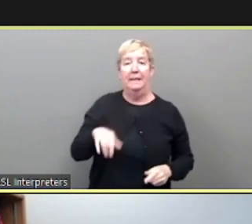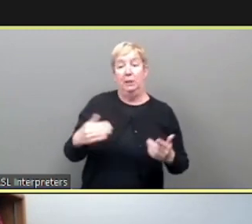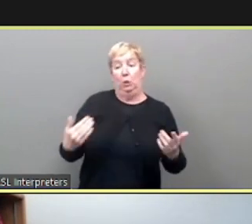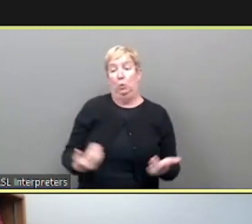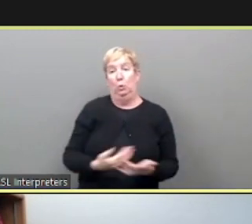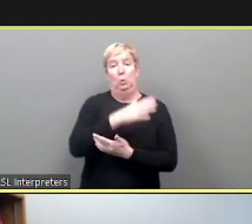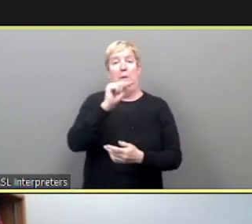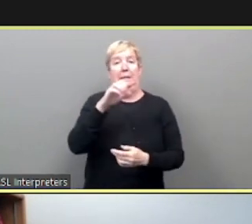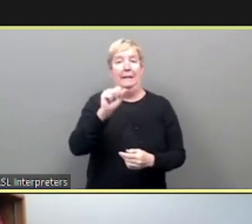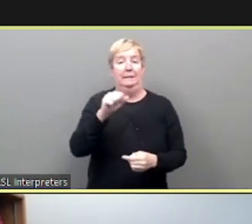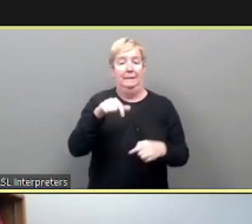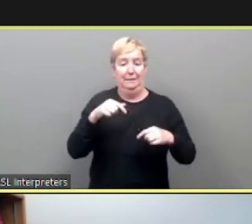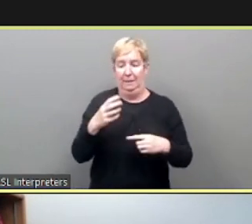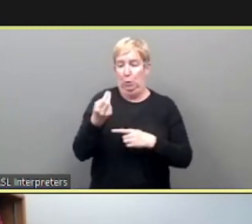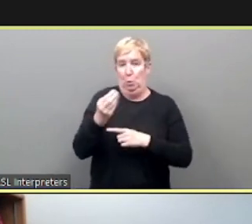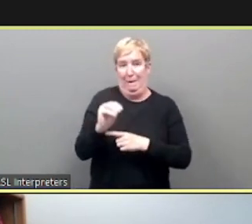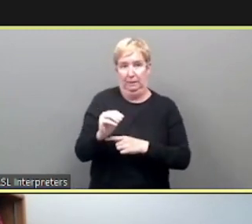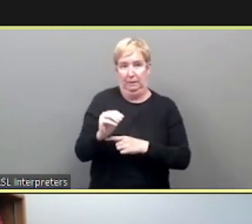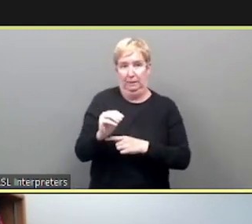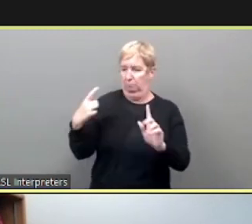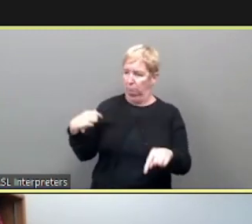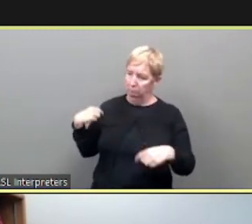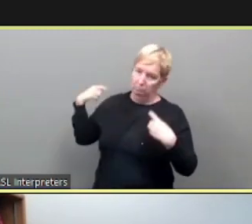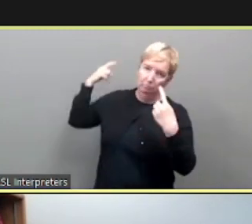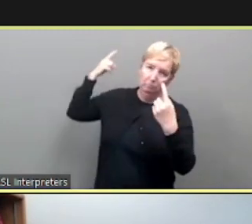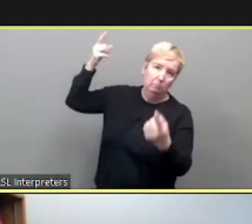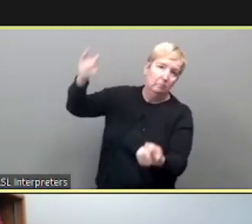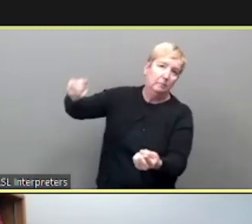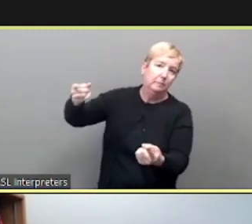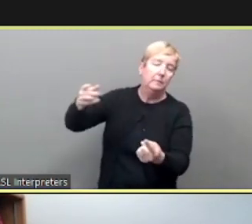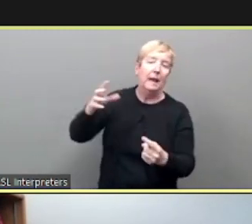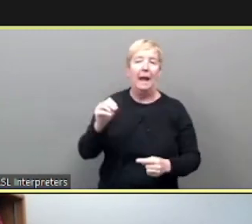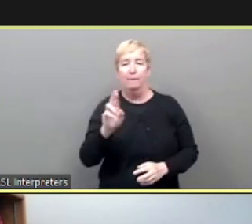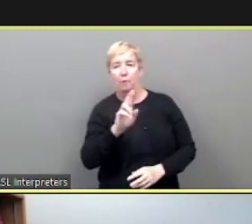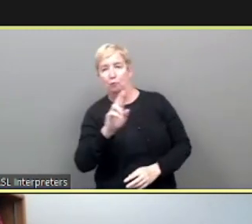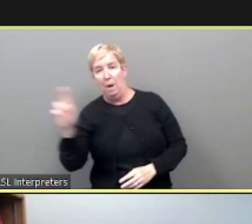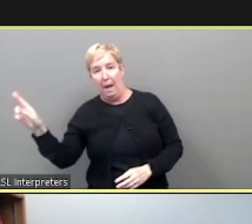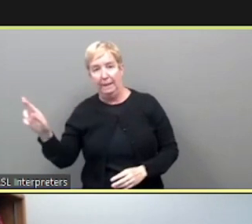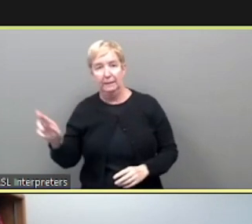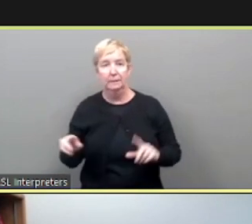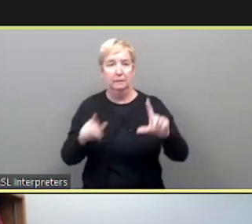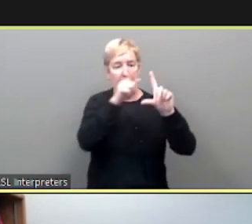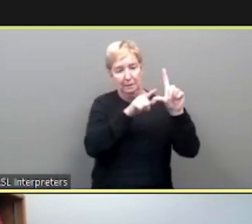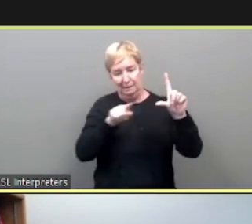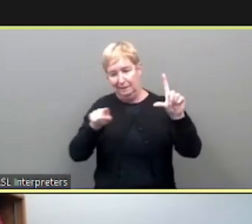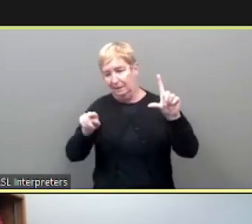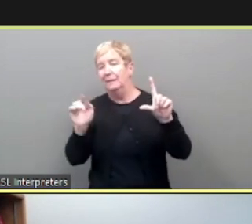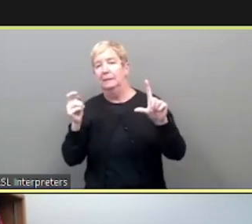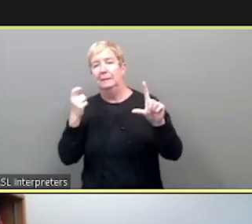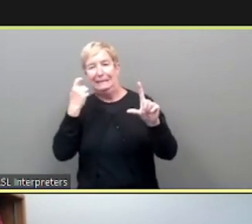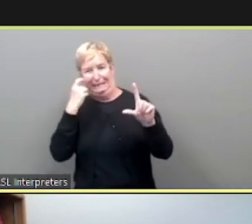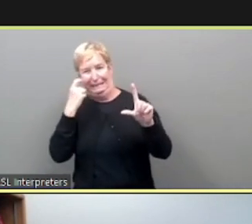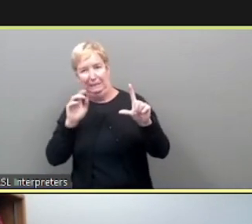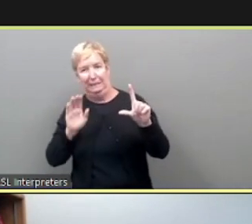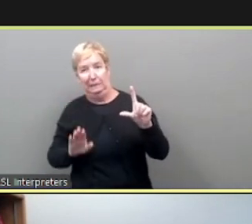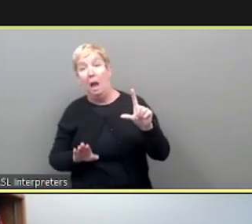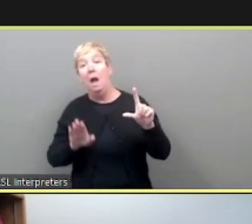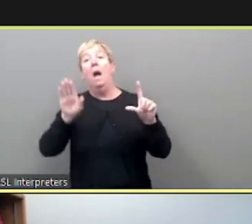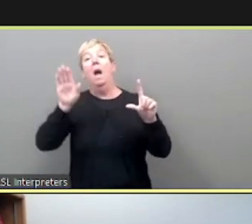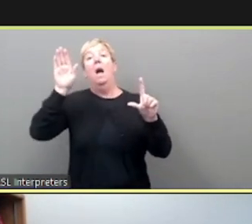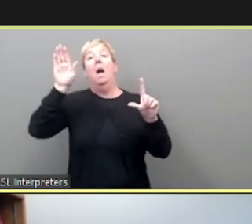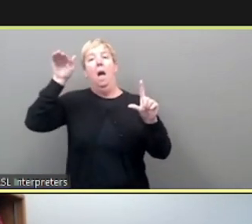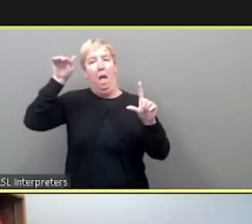New Mexico over time. The far right of the graph depicts the most recent surge